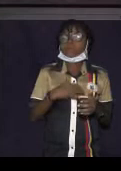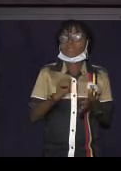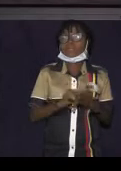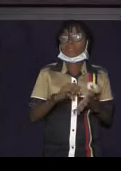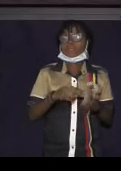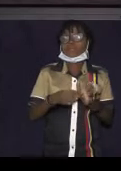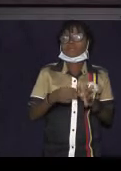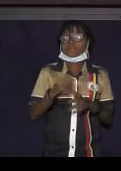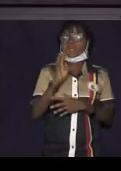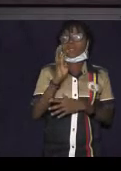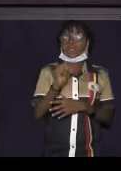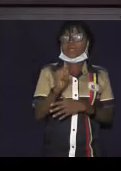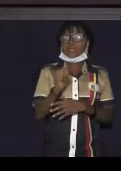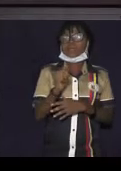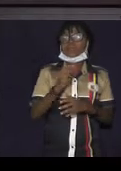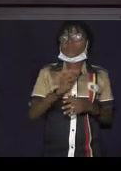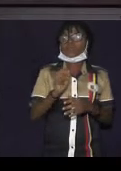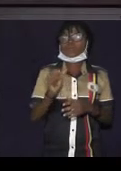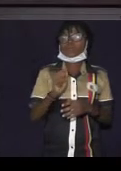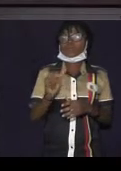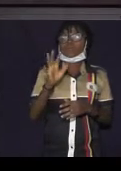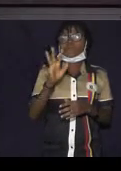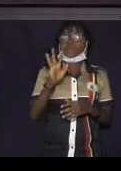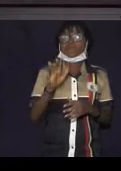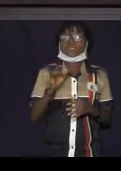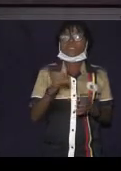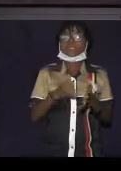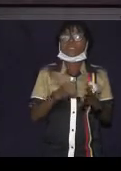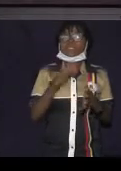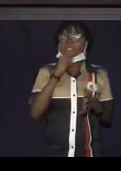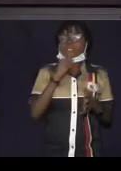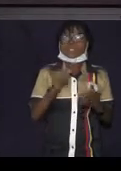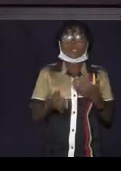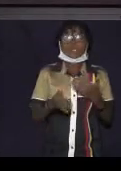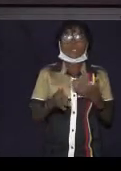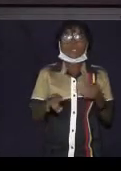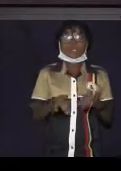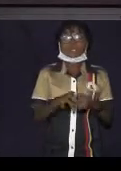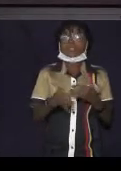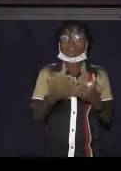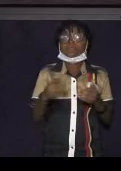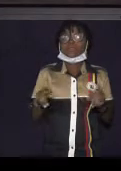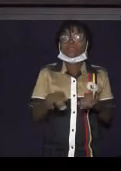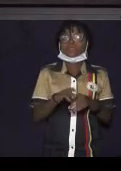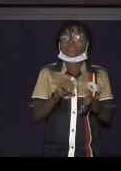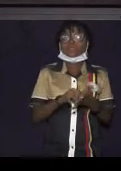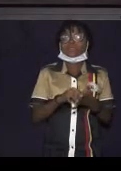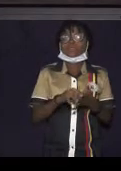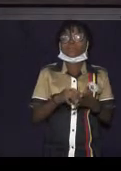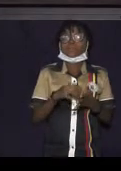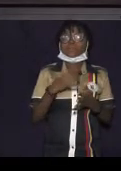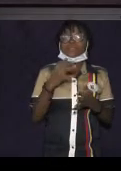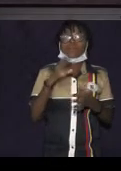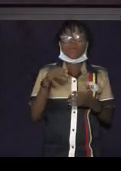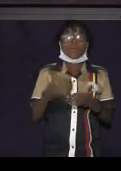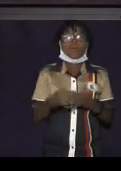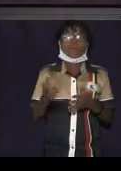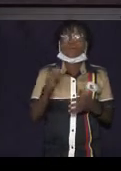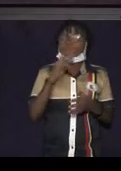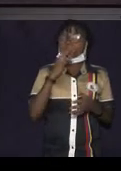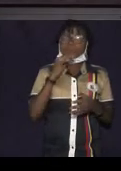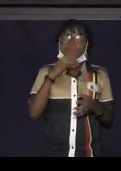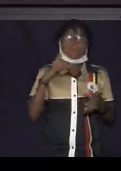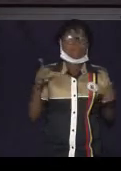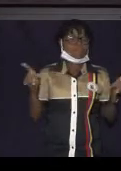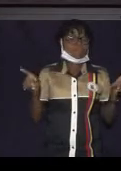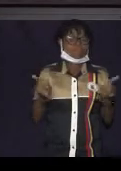m equals to 5. And that is as simple as that. So the technique is all the same. If the m's are scattered all over the